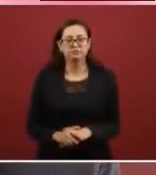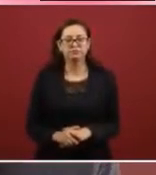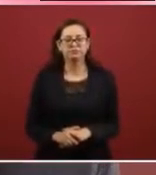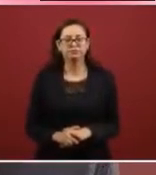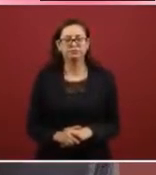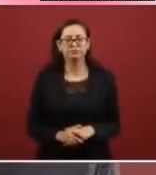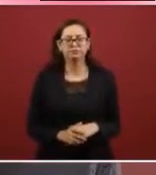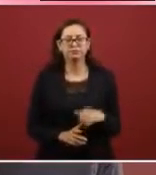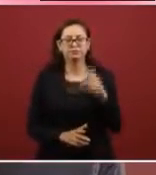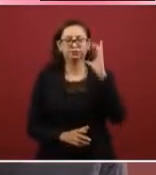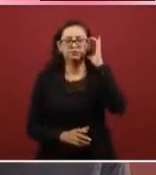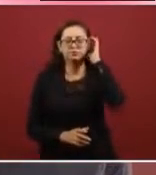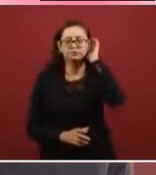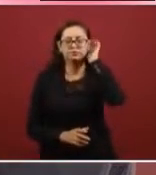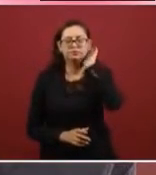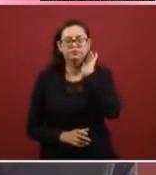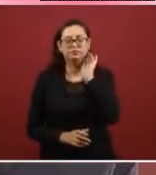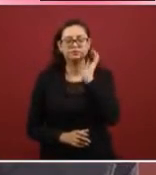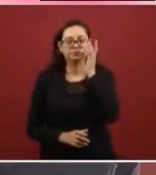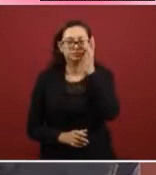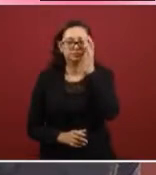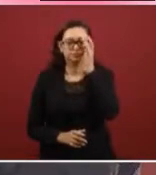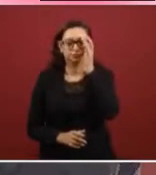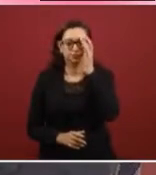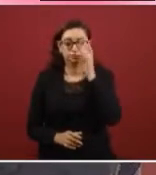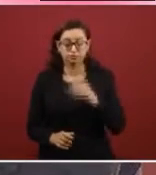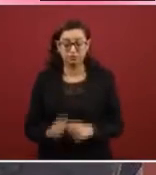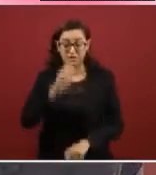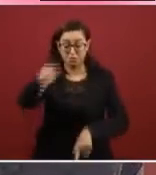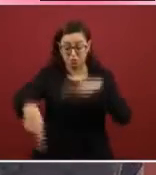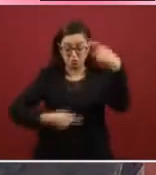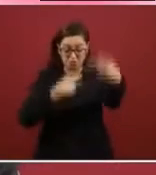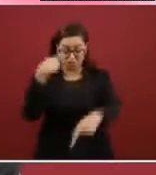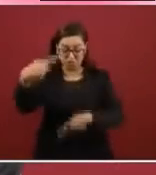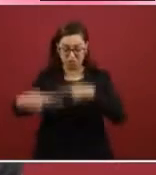aceptar they need Todos to los accept all the